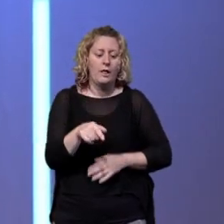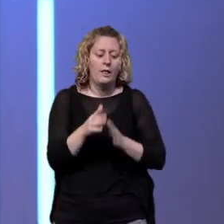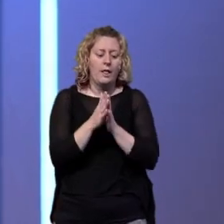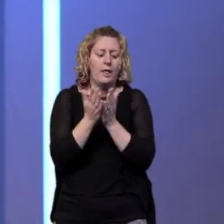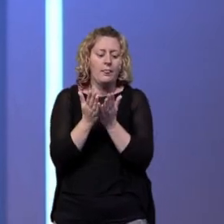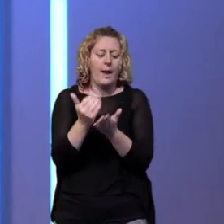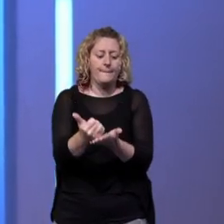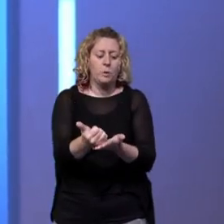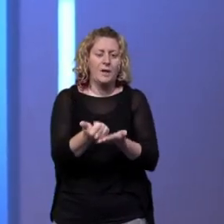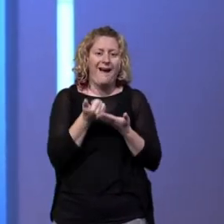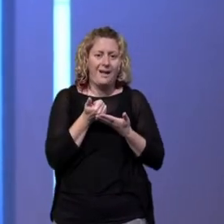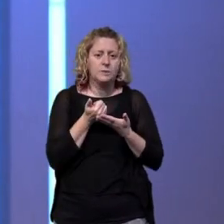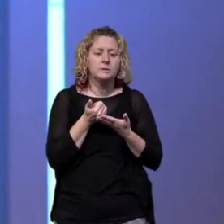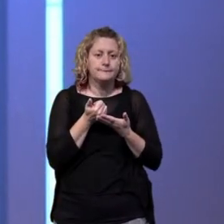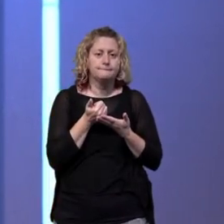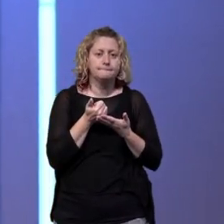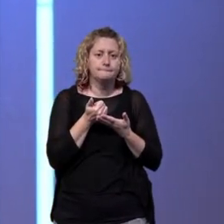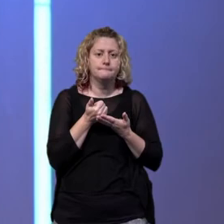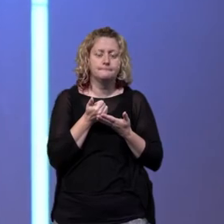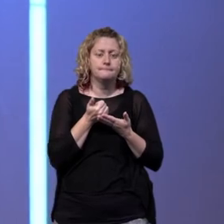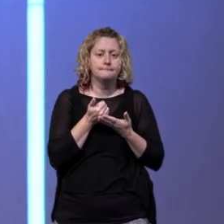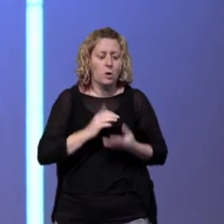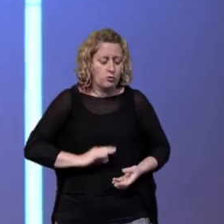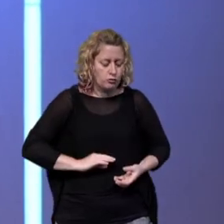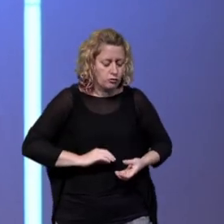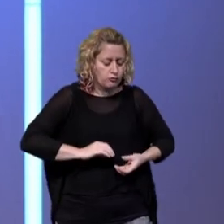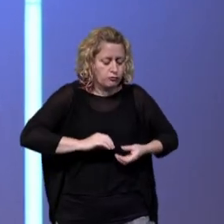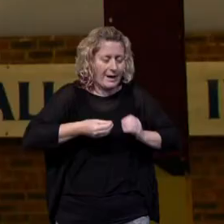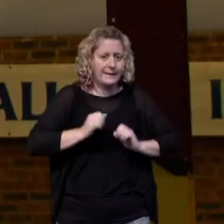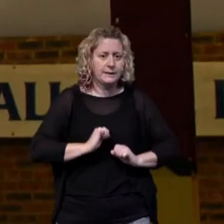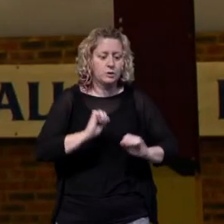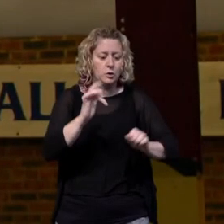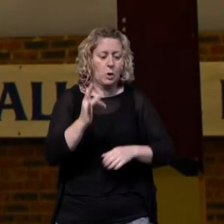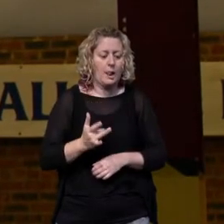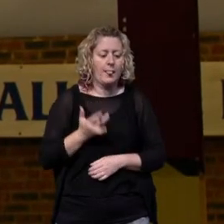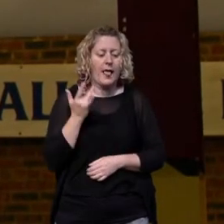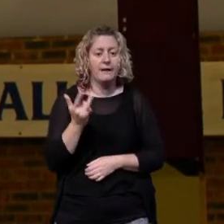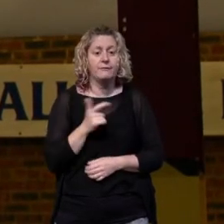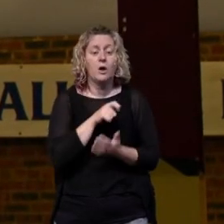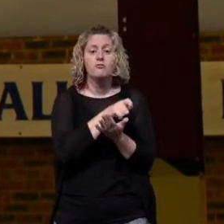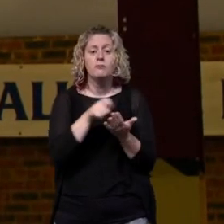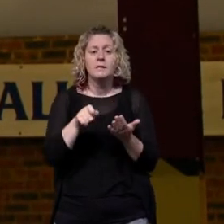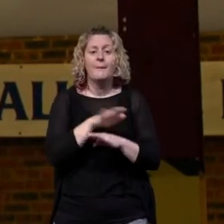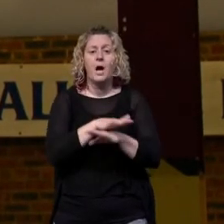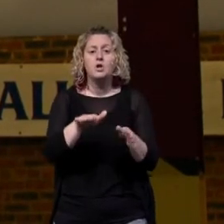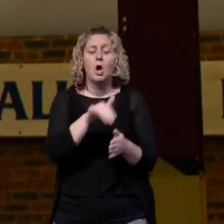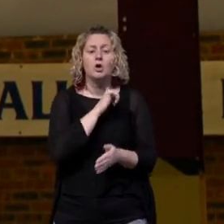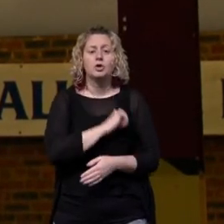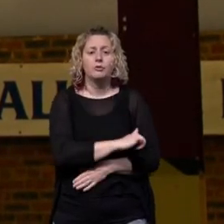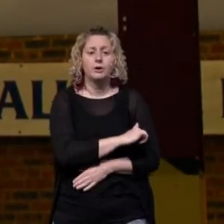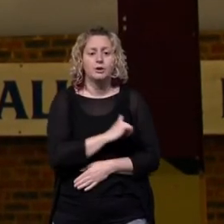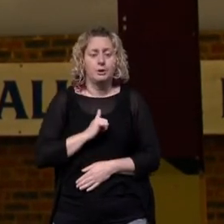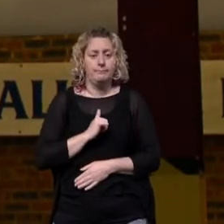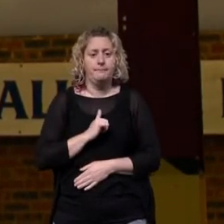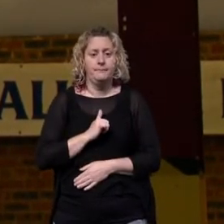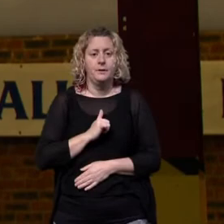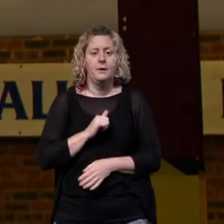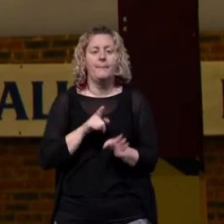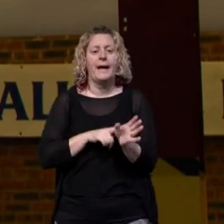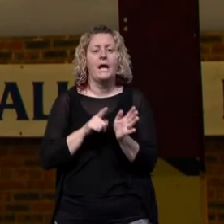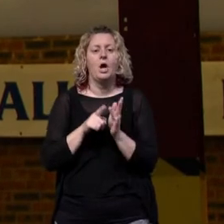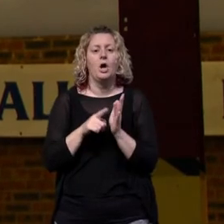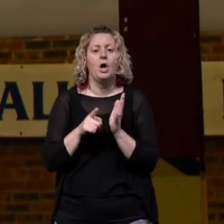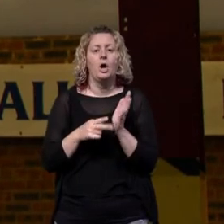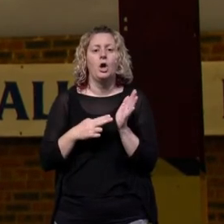here so you can take a copy. Reinventing Your Life, this one written by a non-Christian, but actually incredibly helpful by Jeffrey Young. Again,